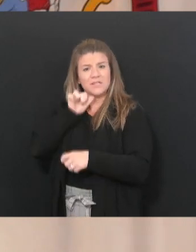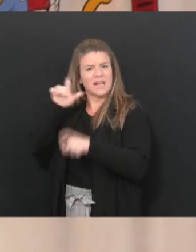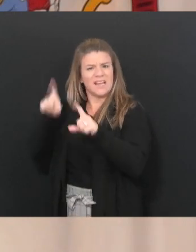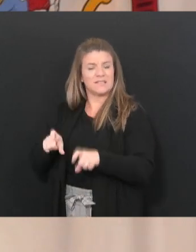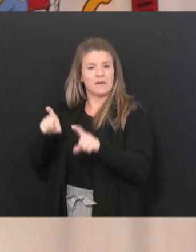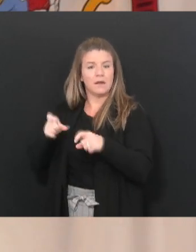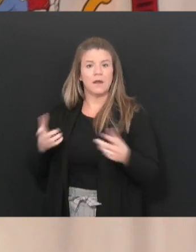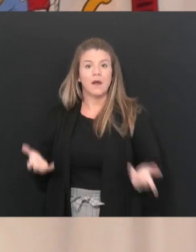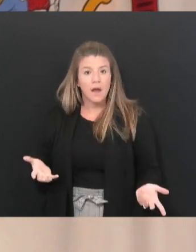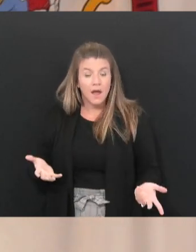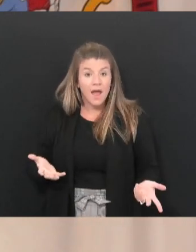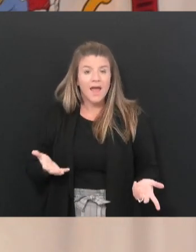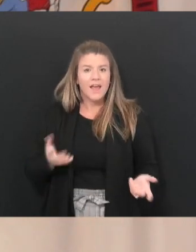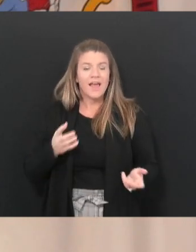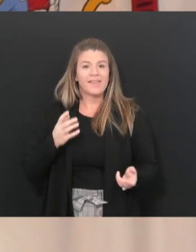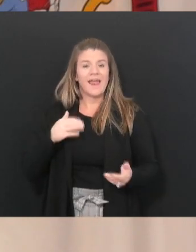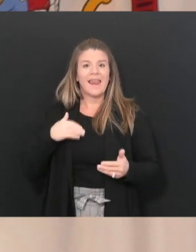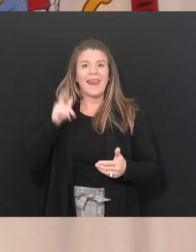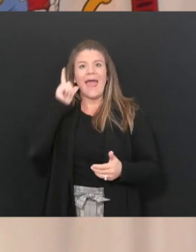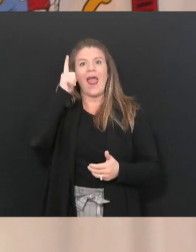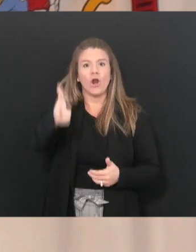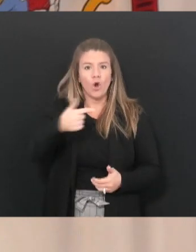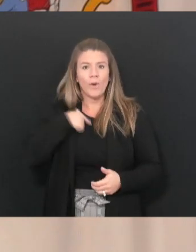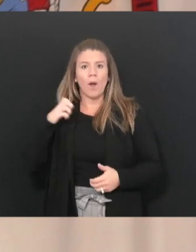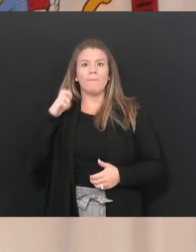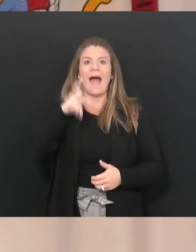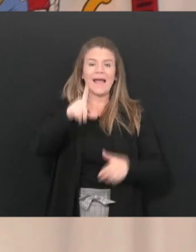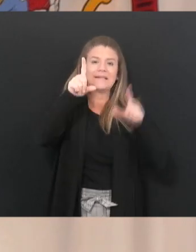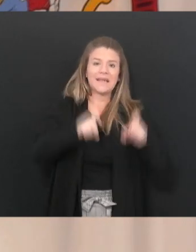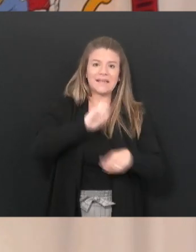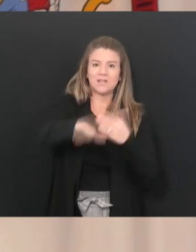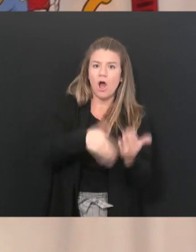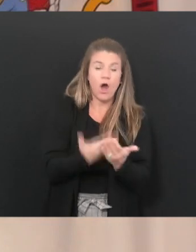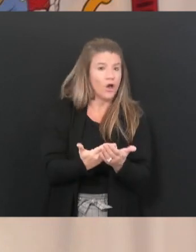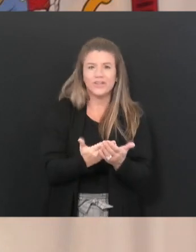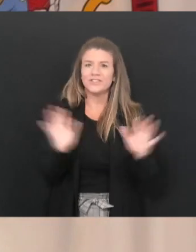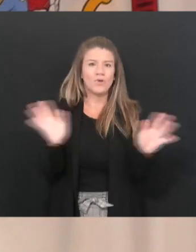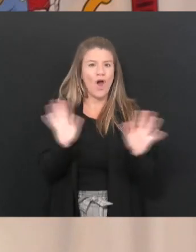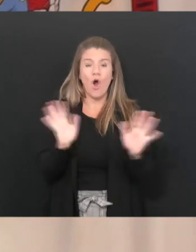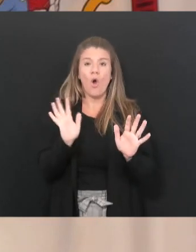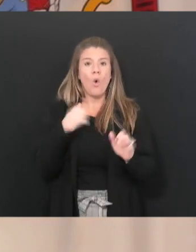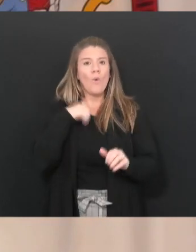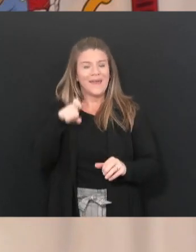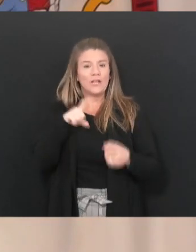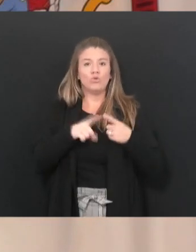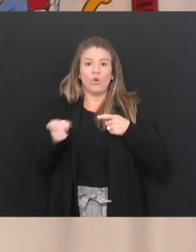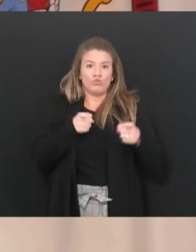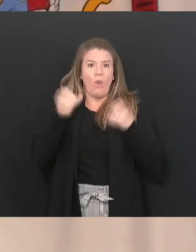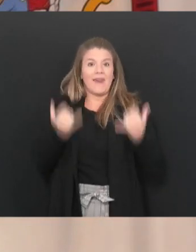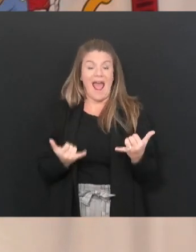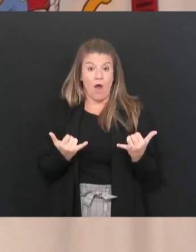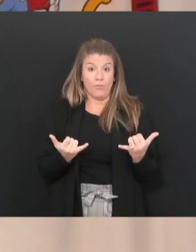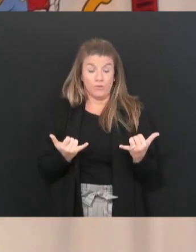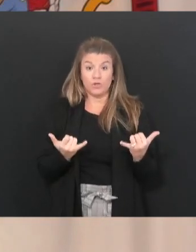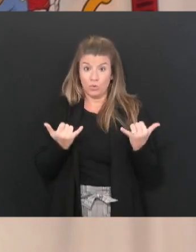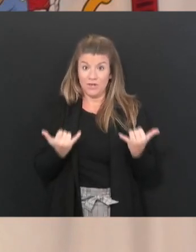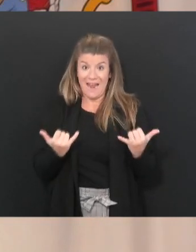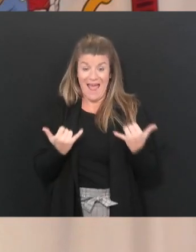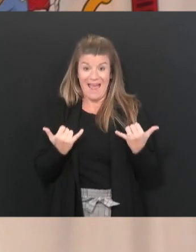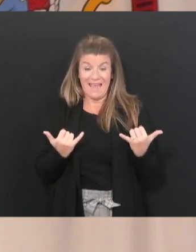back and test the entire population. So in order to get this under control completely, I am